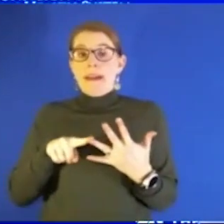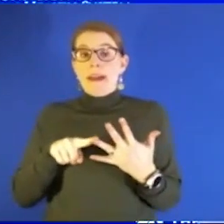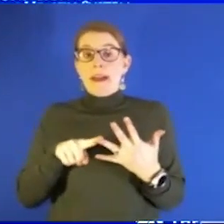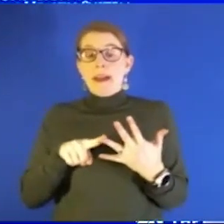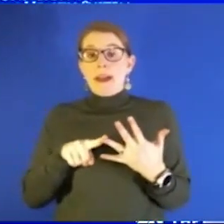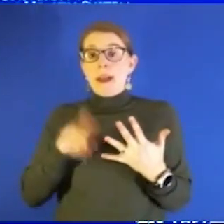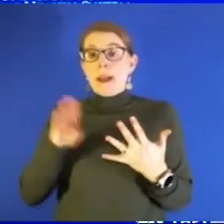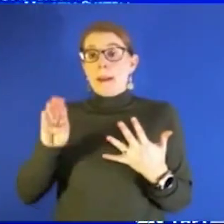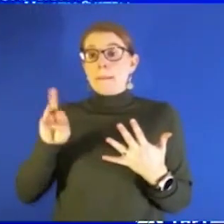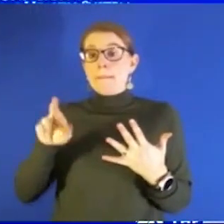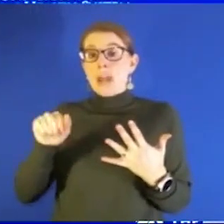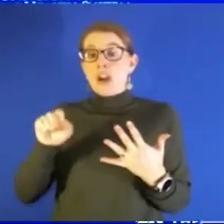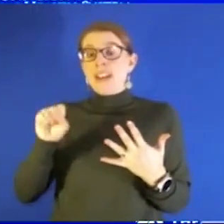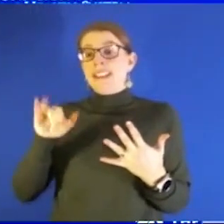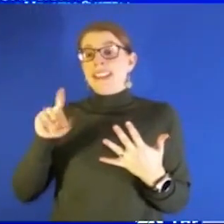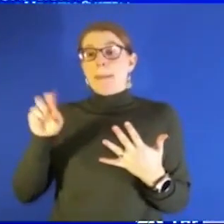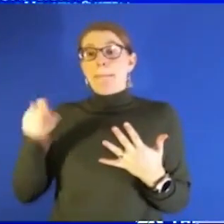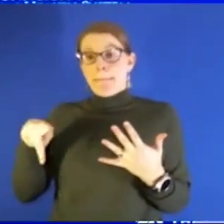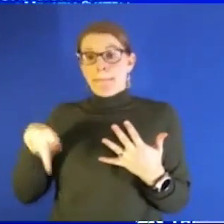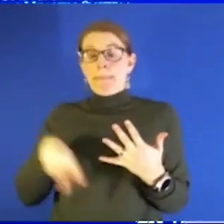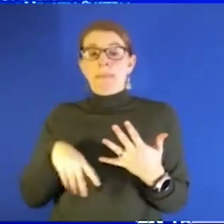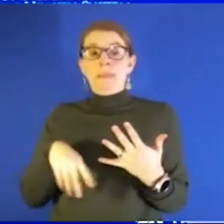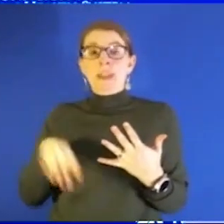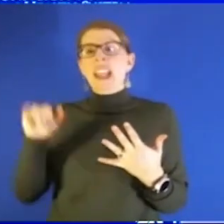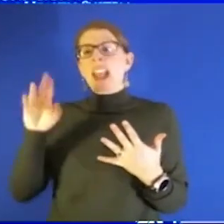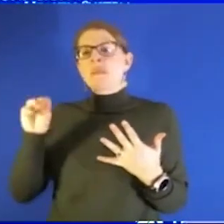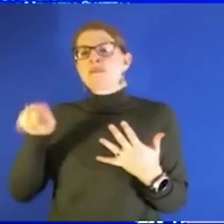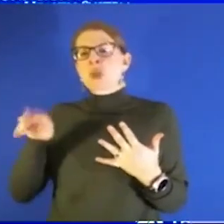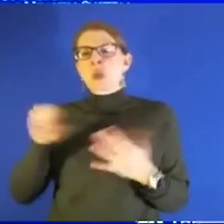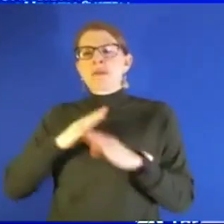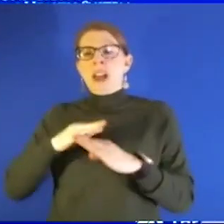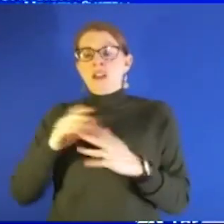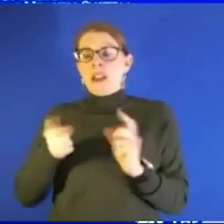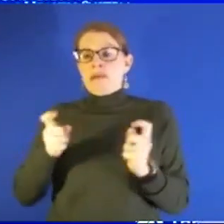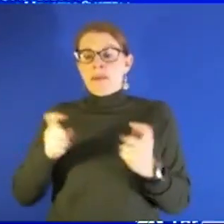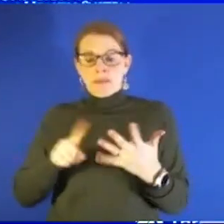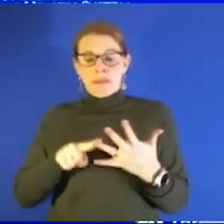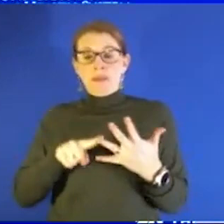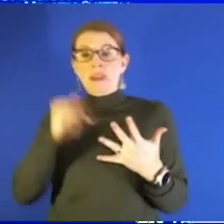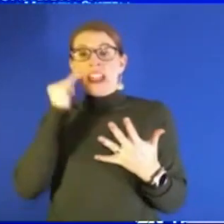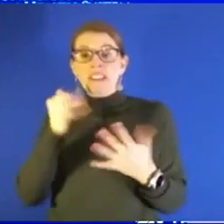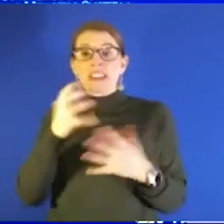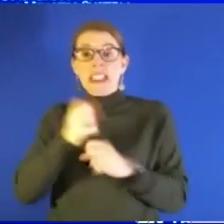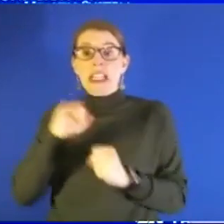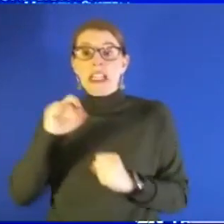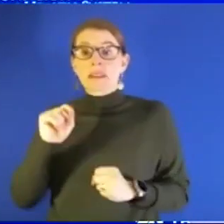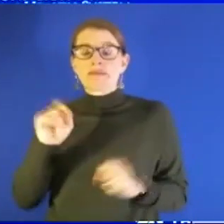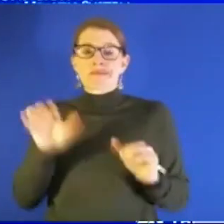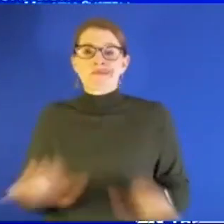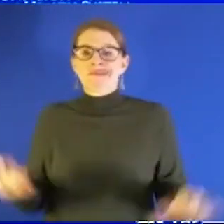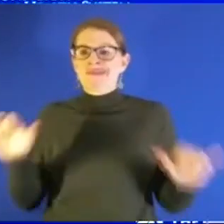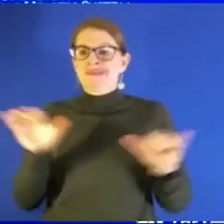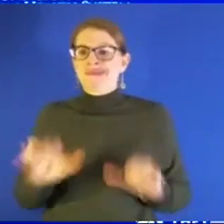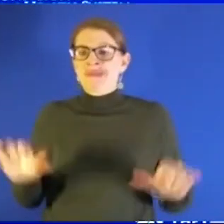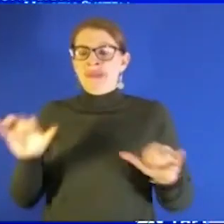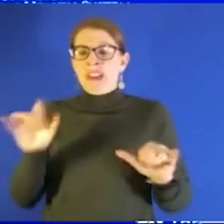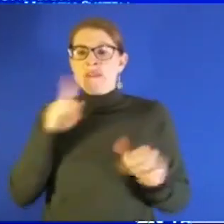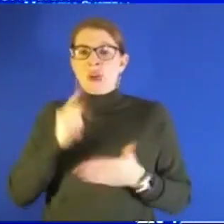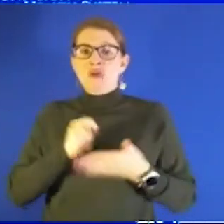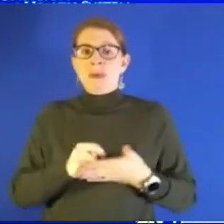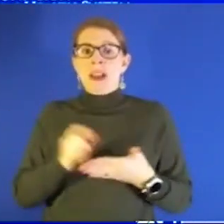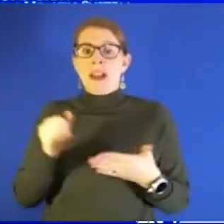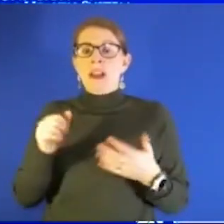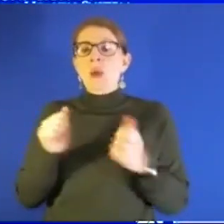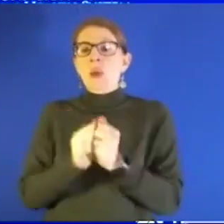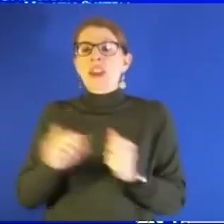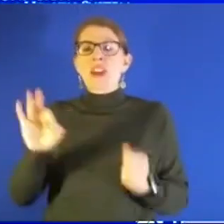baricitinib, which is just an immune modulator if you are sick enough to get that. It's been pretty regimented like other things in treatment, such as with influenza, but the